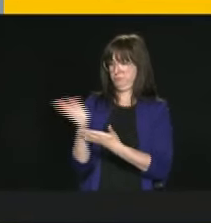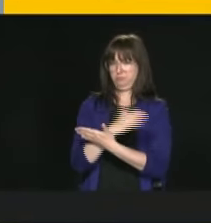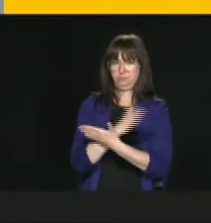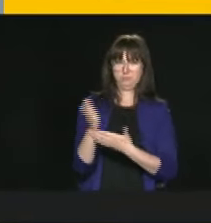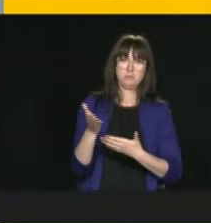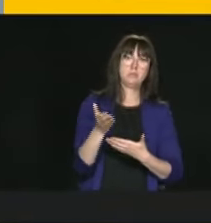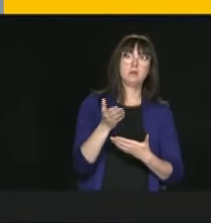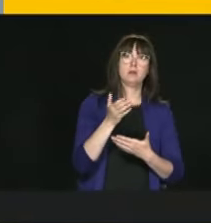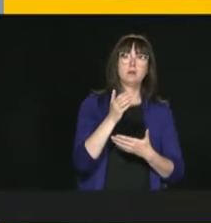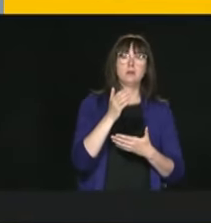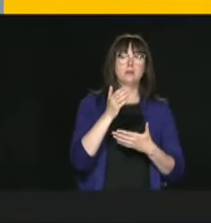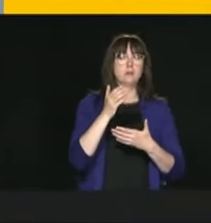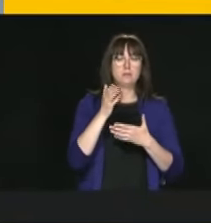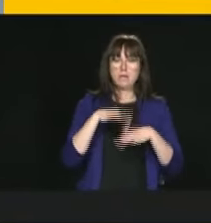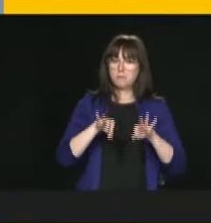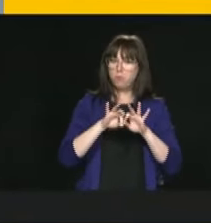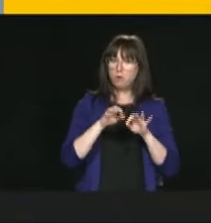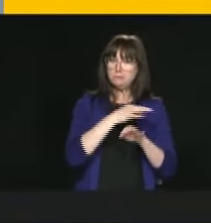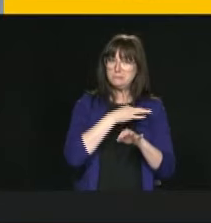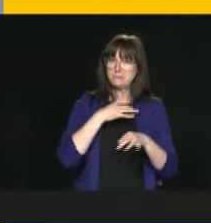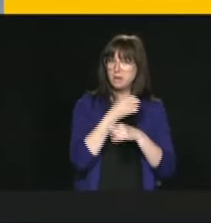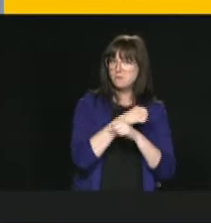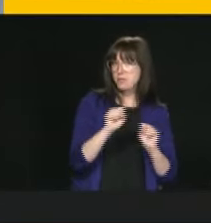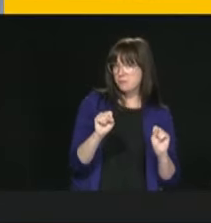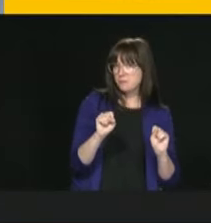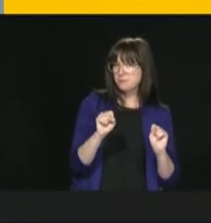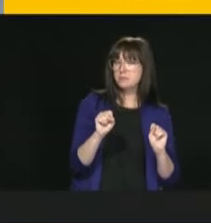that workers are safe. We need to make sure